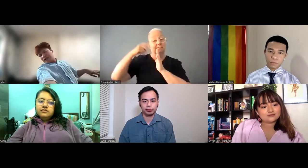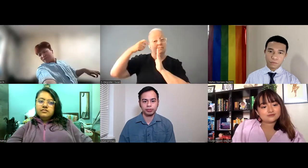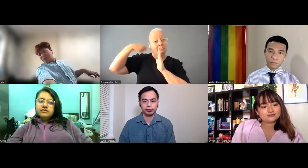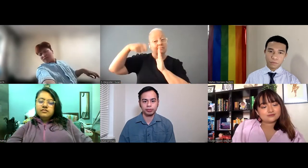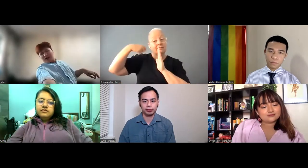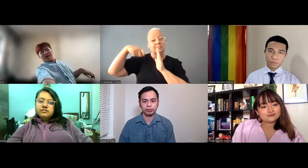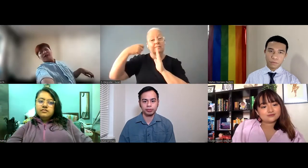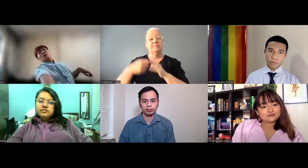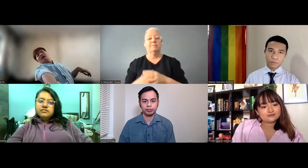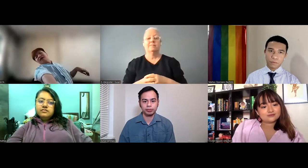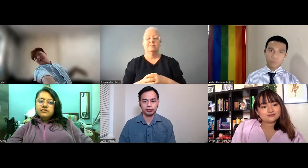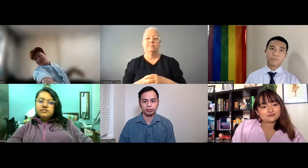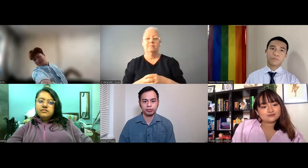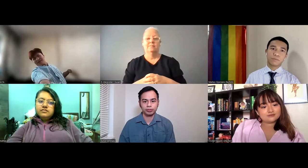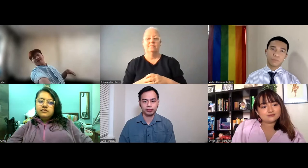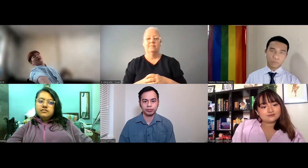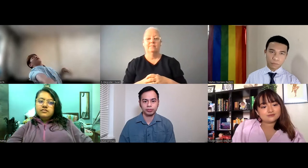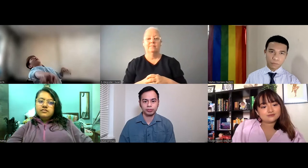movie.